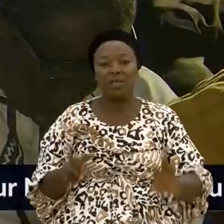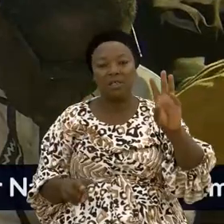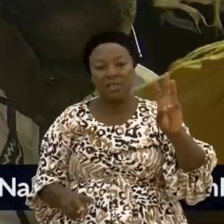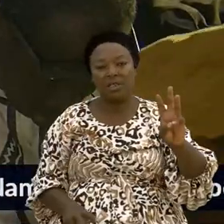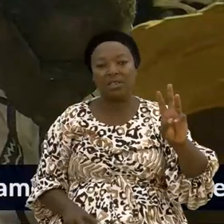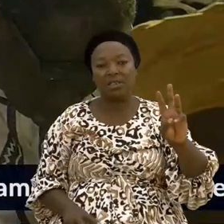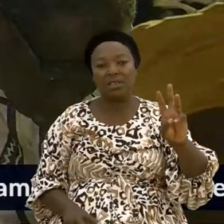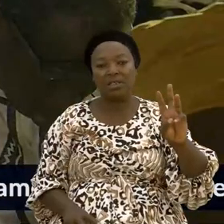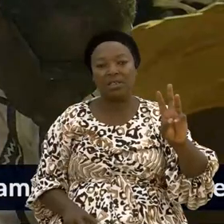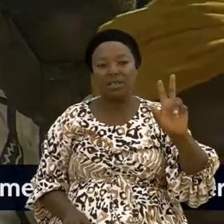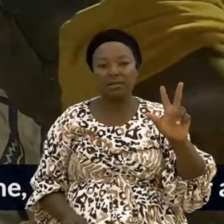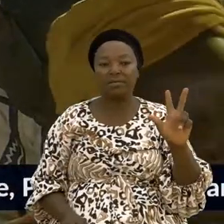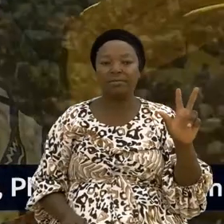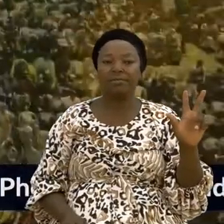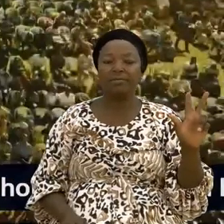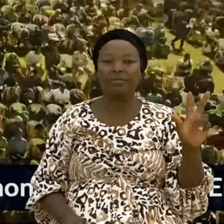+234 915 444 9263.